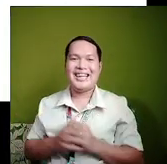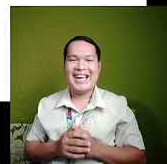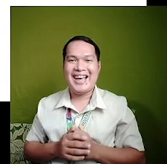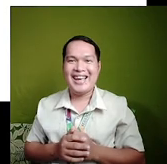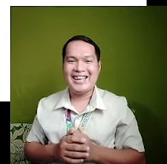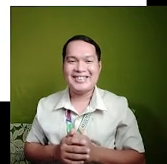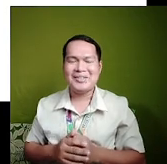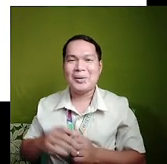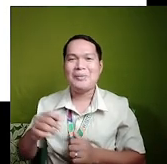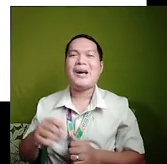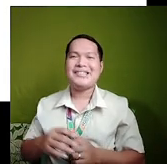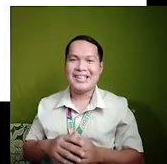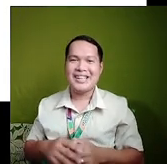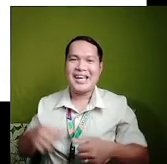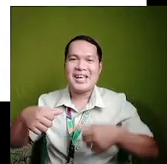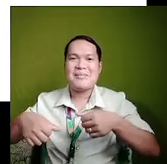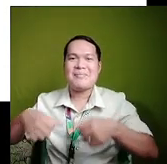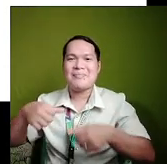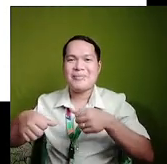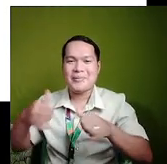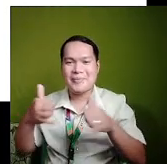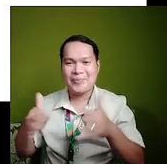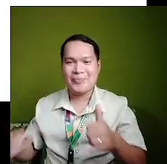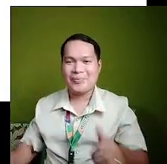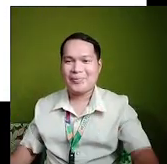Ayan, so, puzzle game.